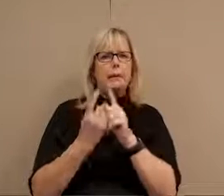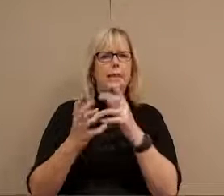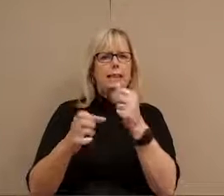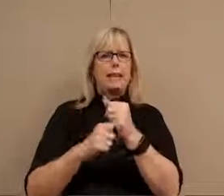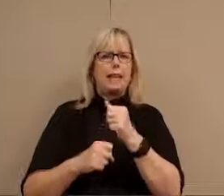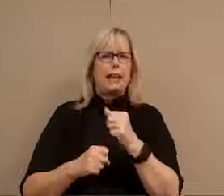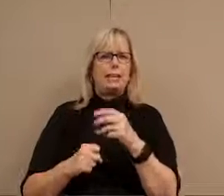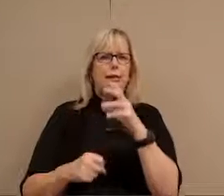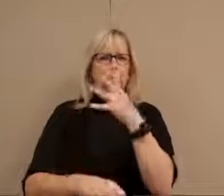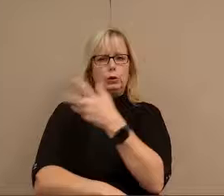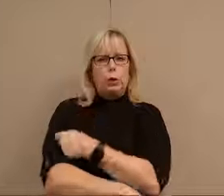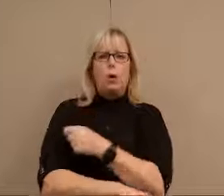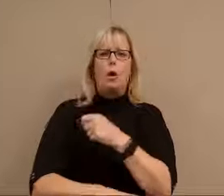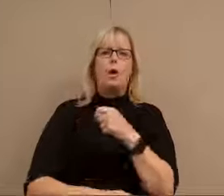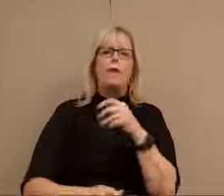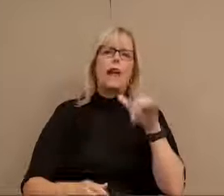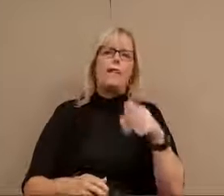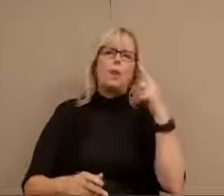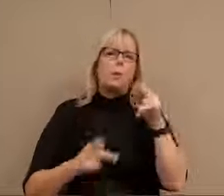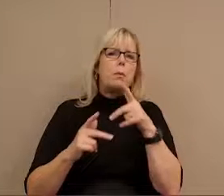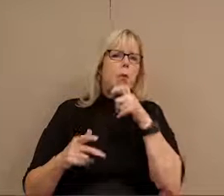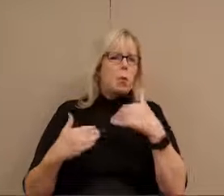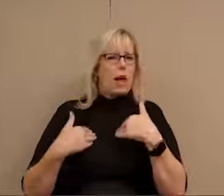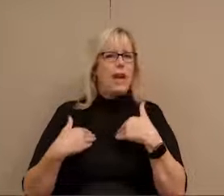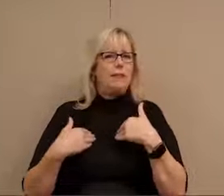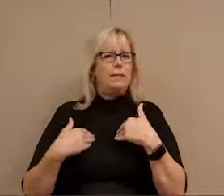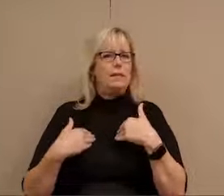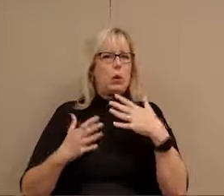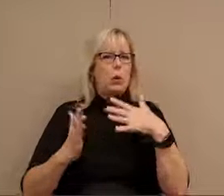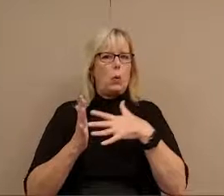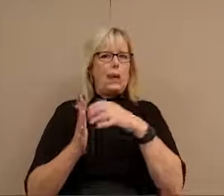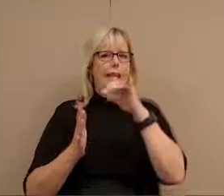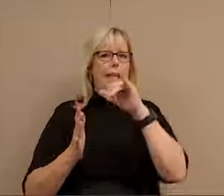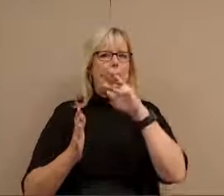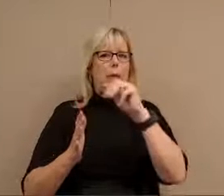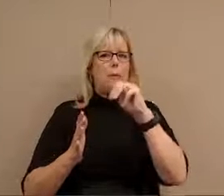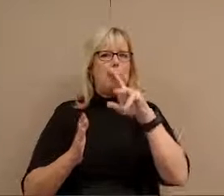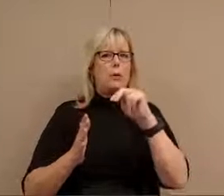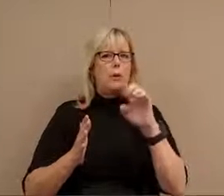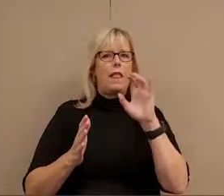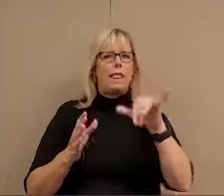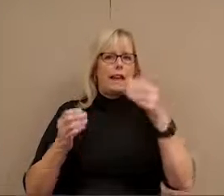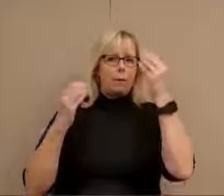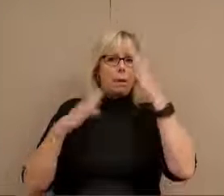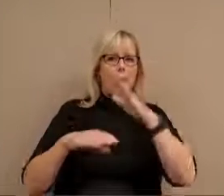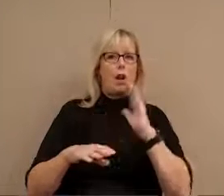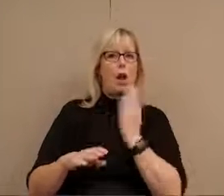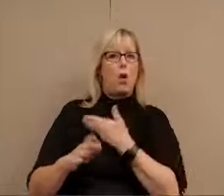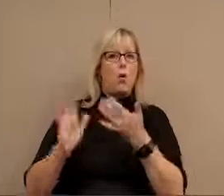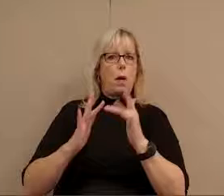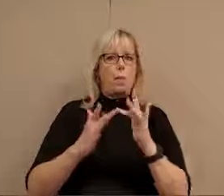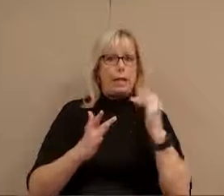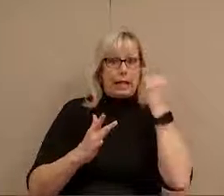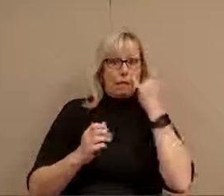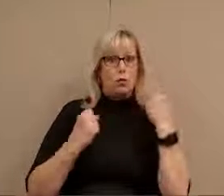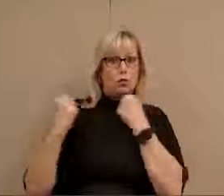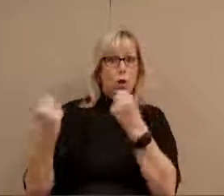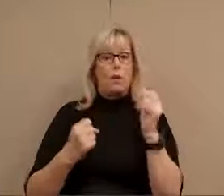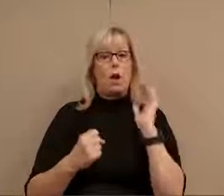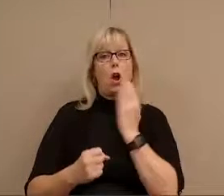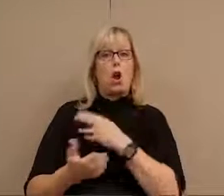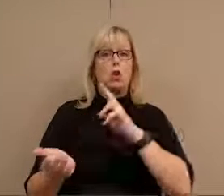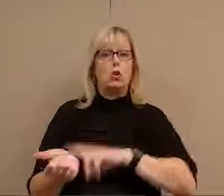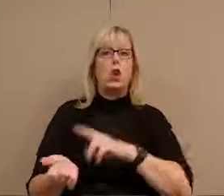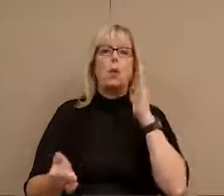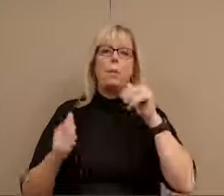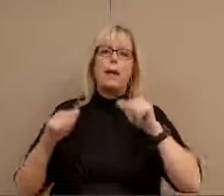dose, because it is for those who are either moderately or severely immunocompromised. That information is on our website, and if you drive up, our nurses would be able